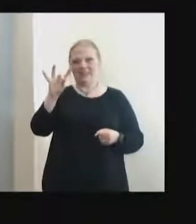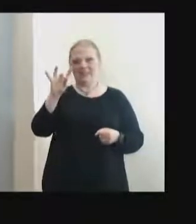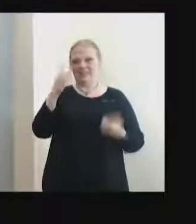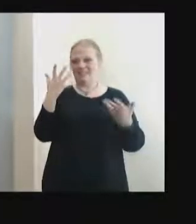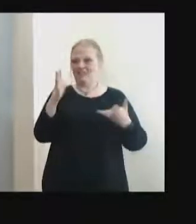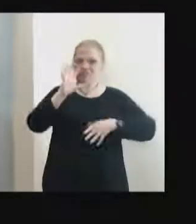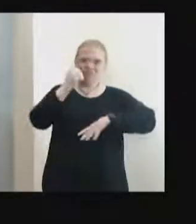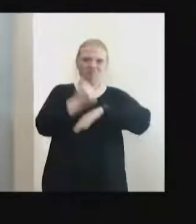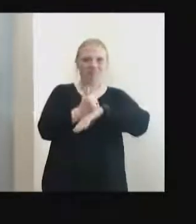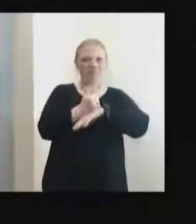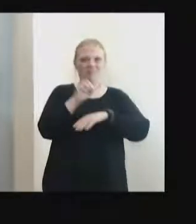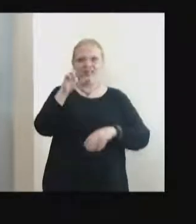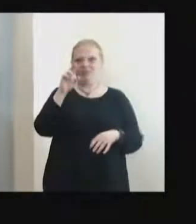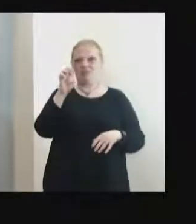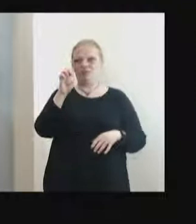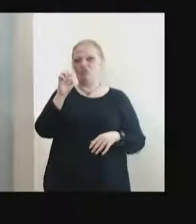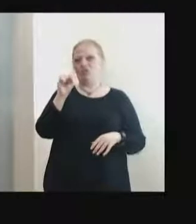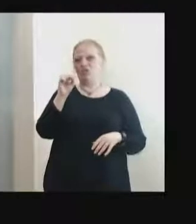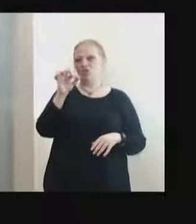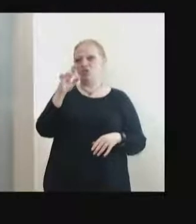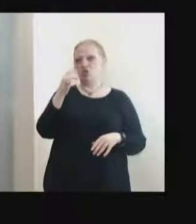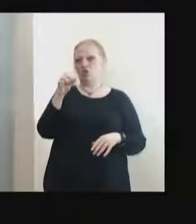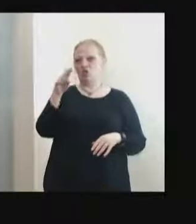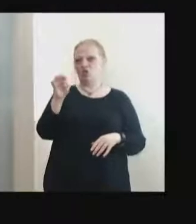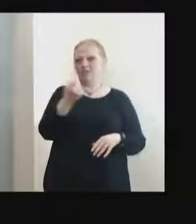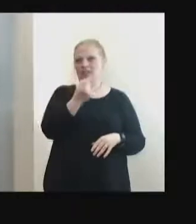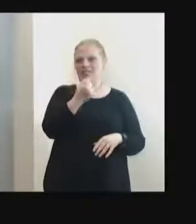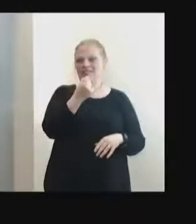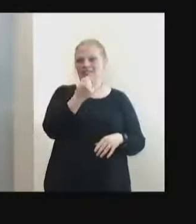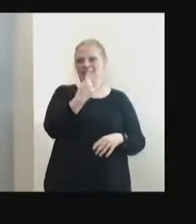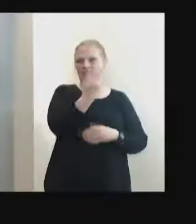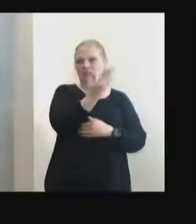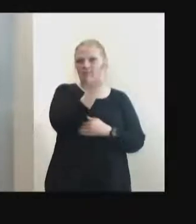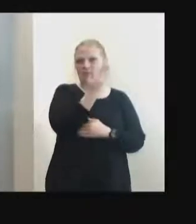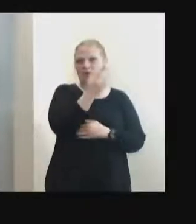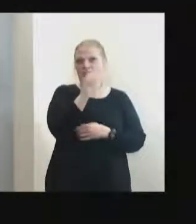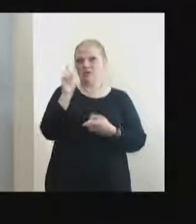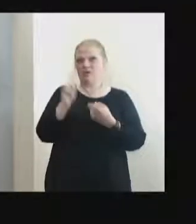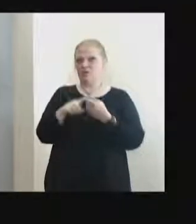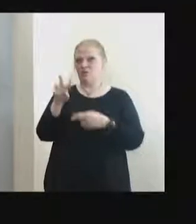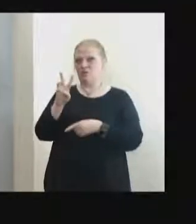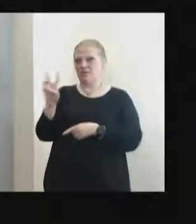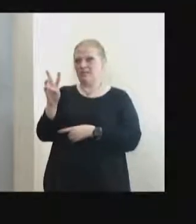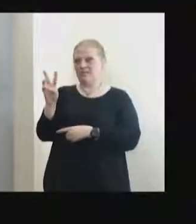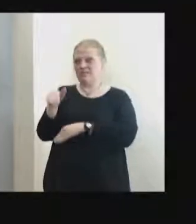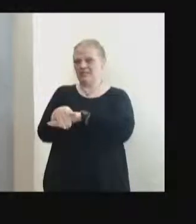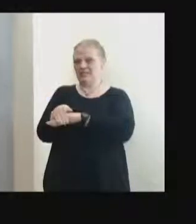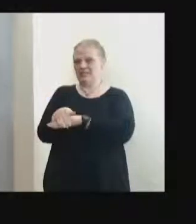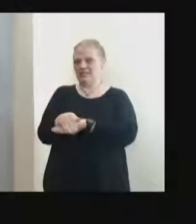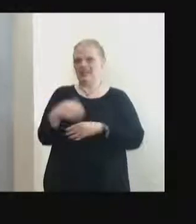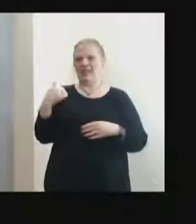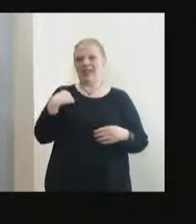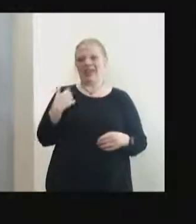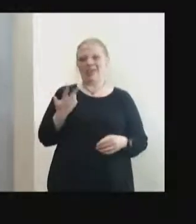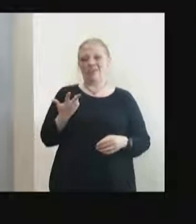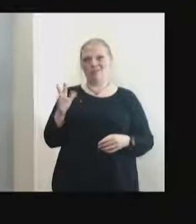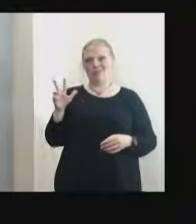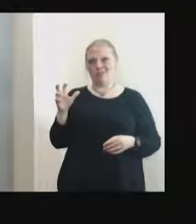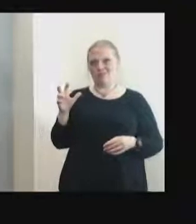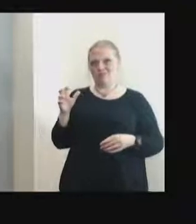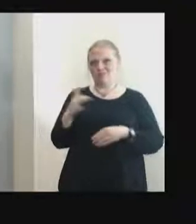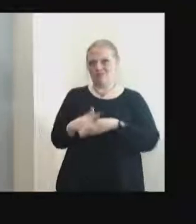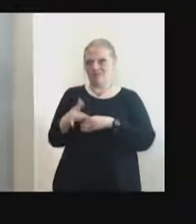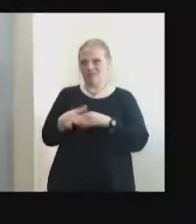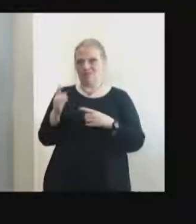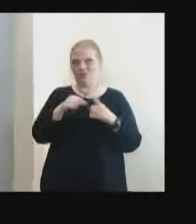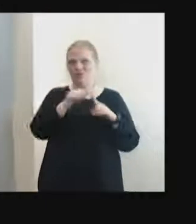for Resurgence Brewery from 11 a.m. to 6 p.m. There were 300 available slots. When I left my